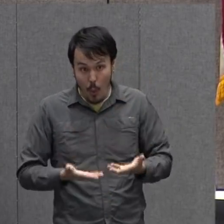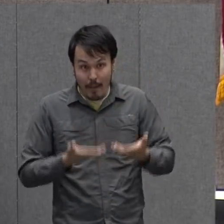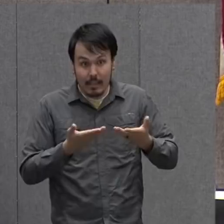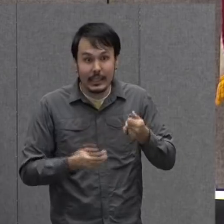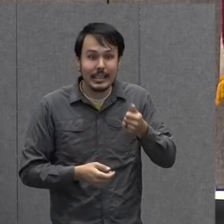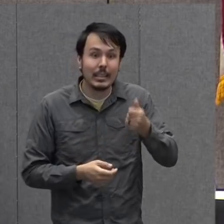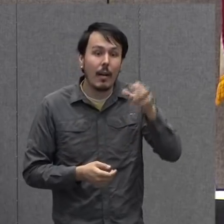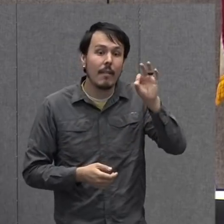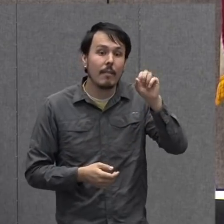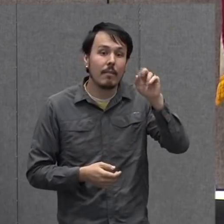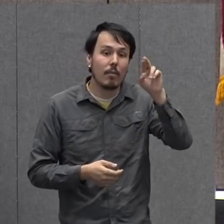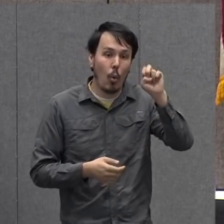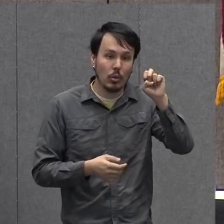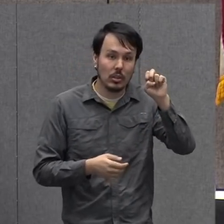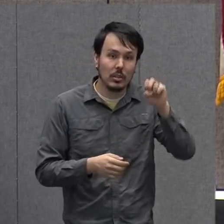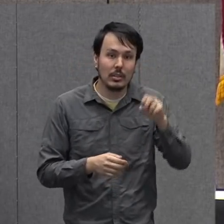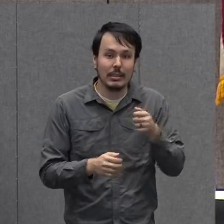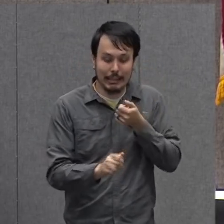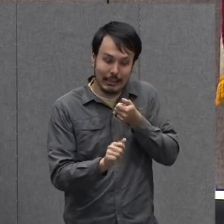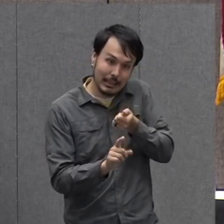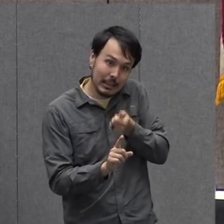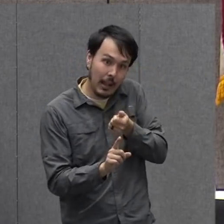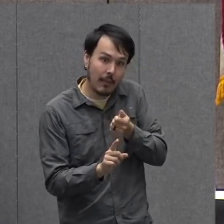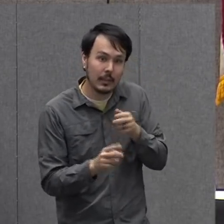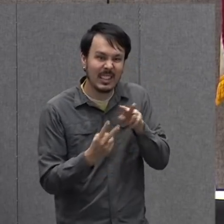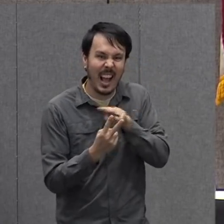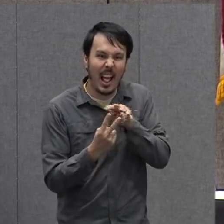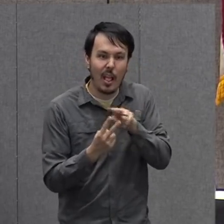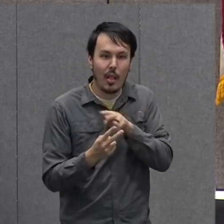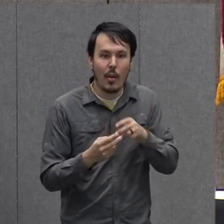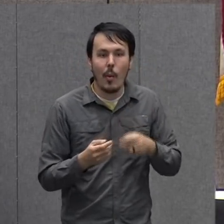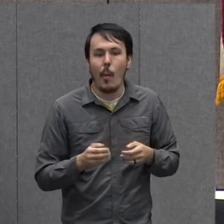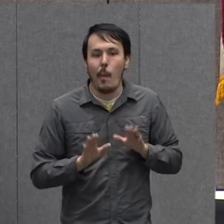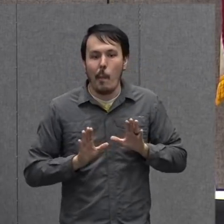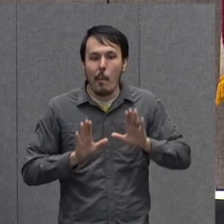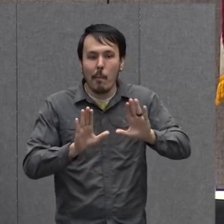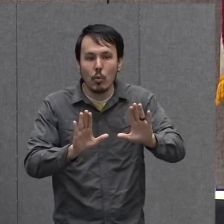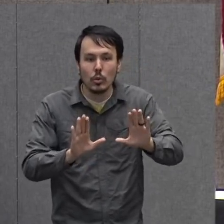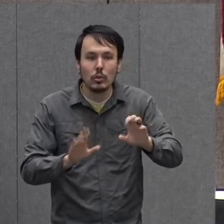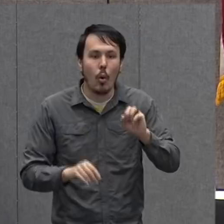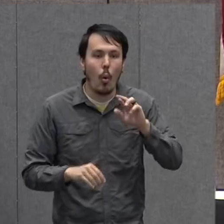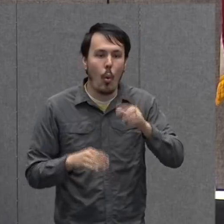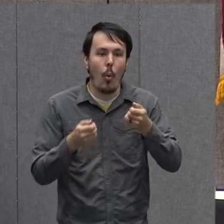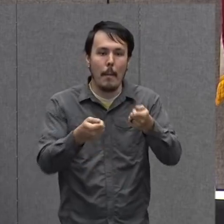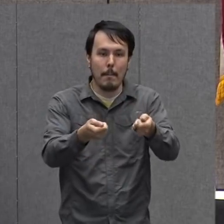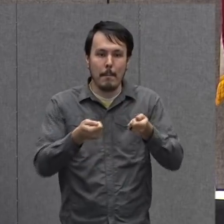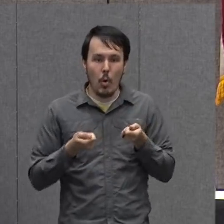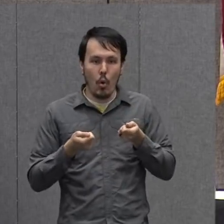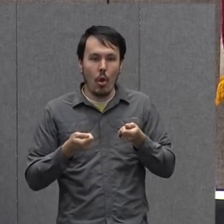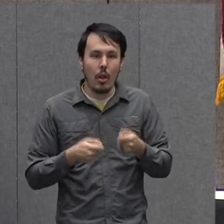traveling even to this southern part of the earth. Gravity is still pulling on me.